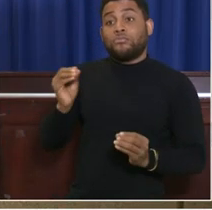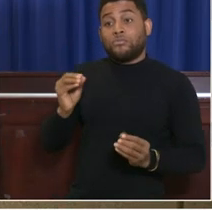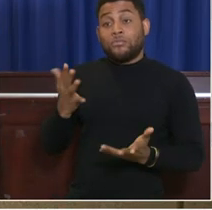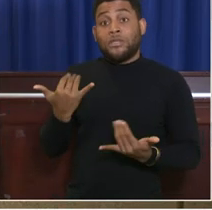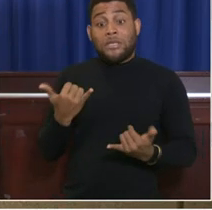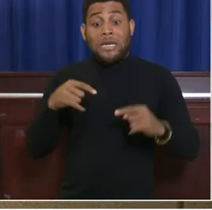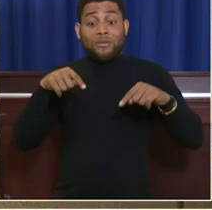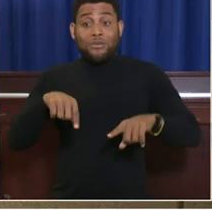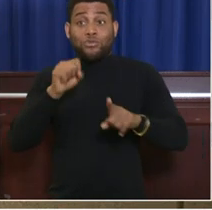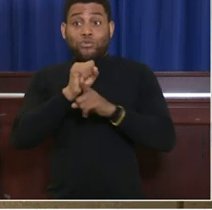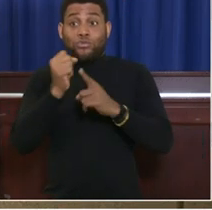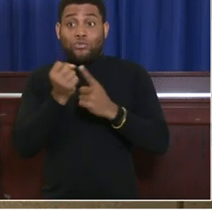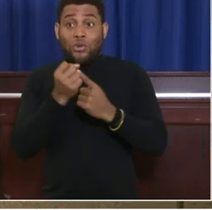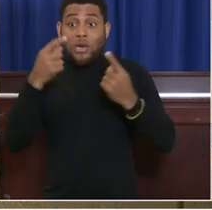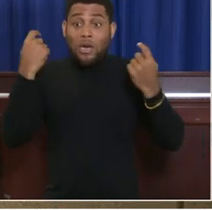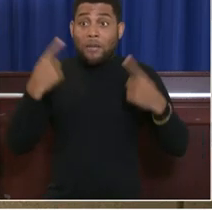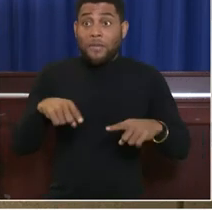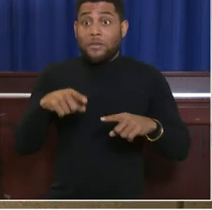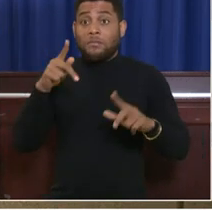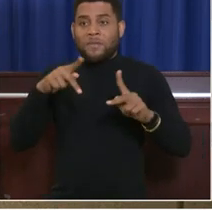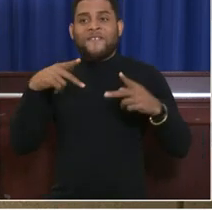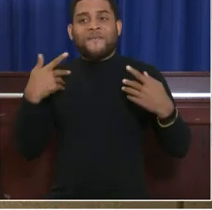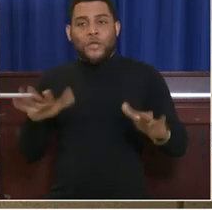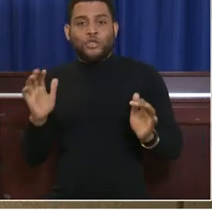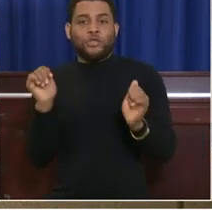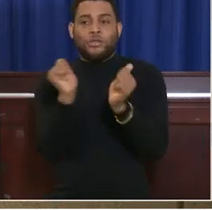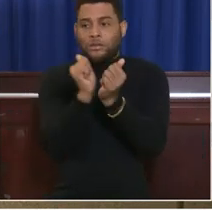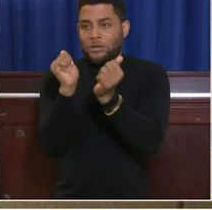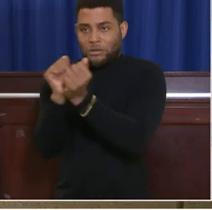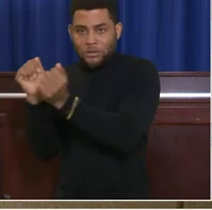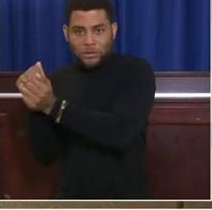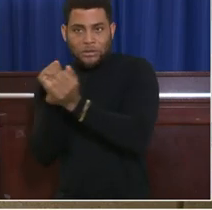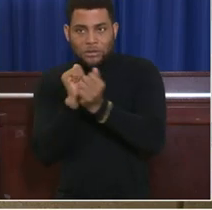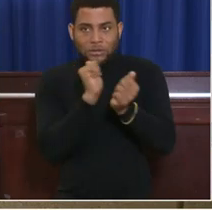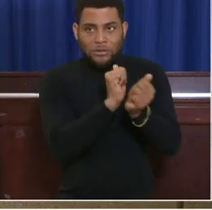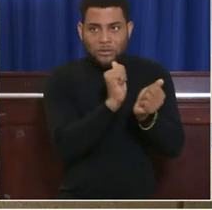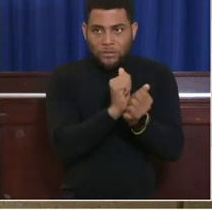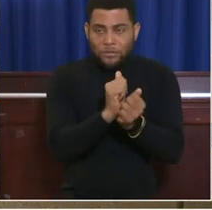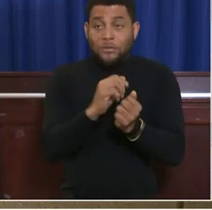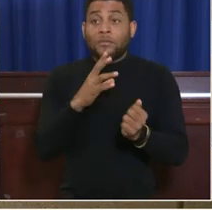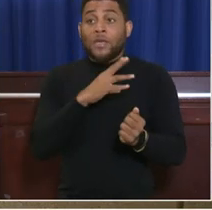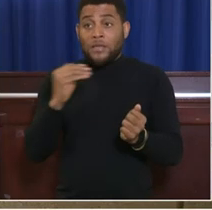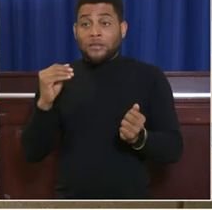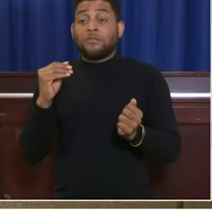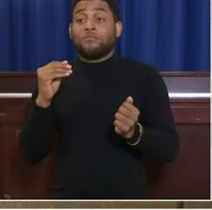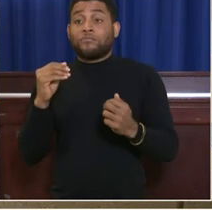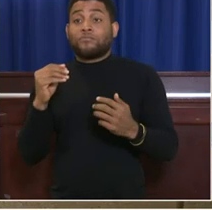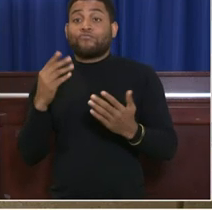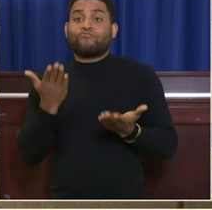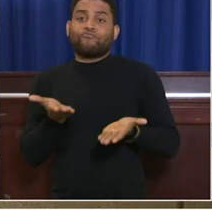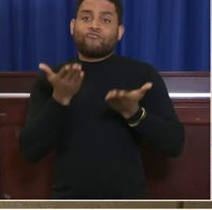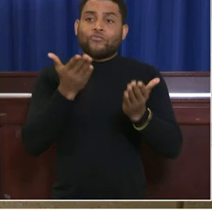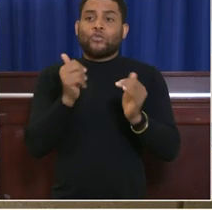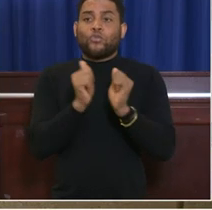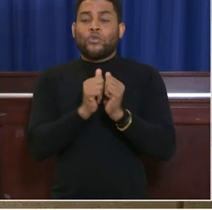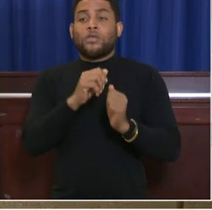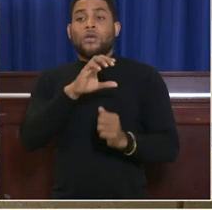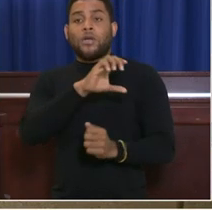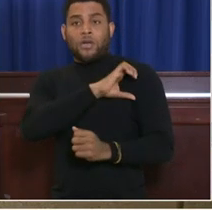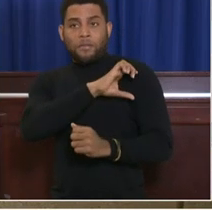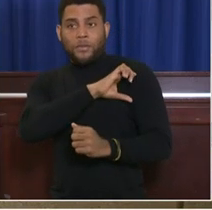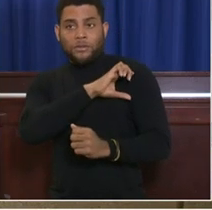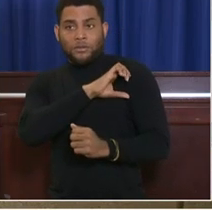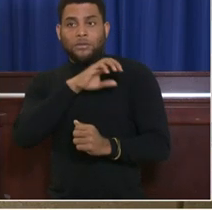were arrested, those that were submitted to the Marshal Service and to the team, Metropolitan Police Department, the